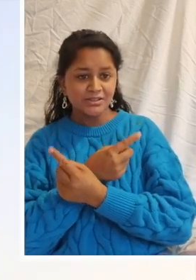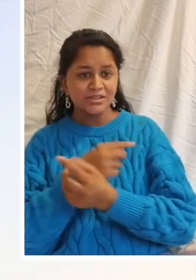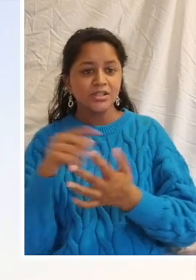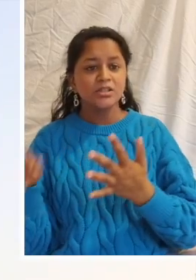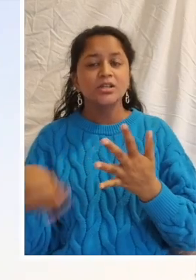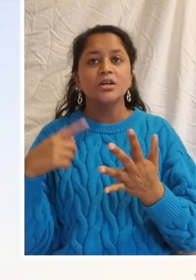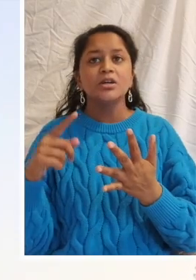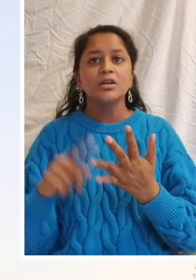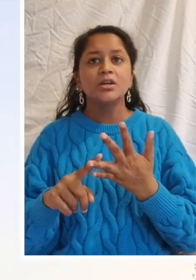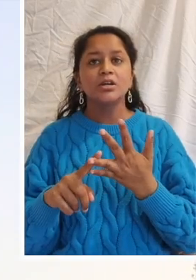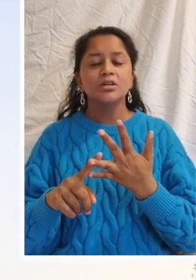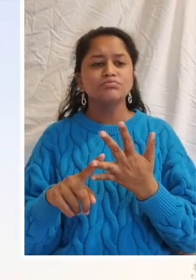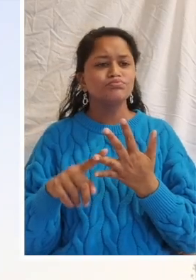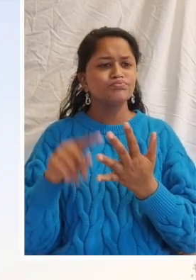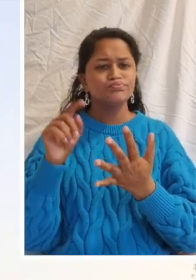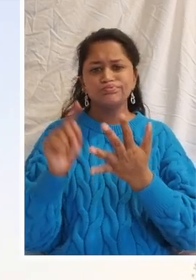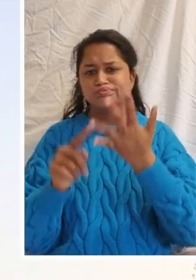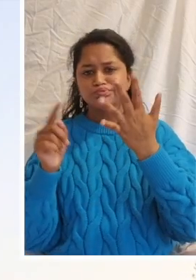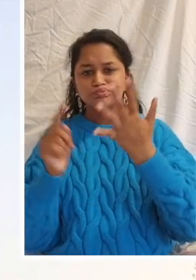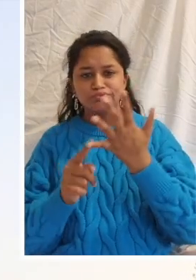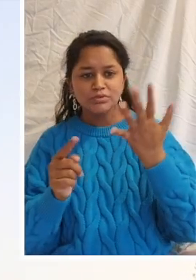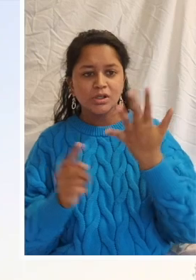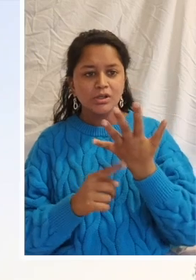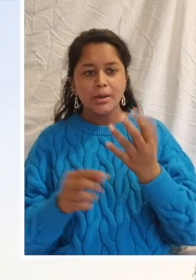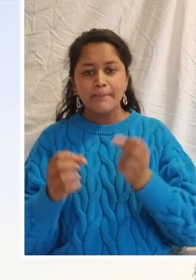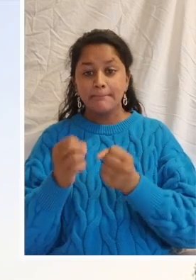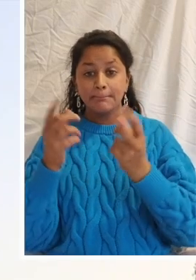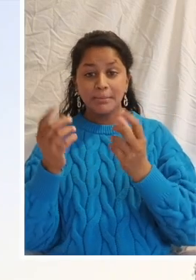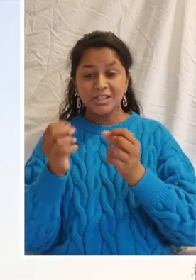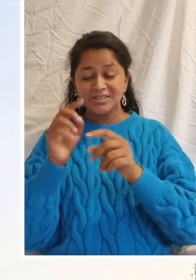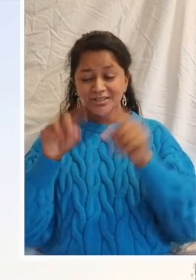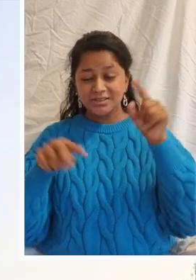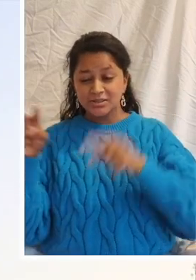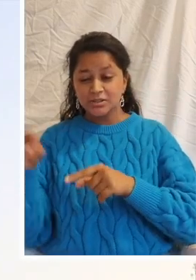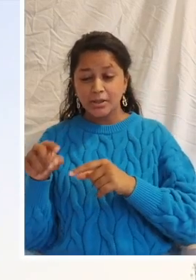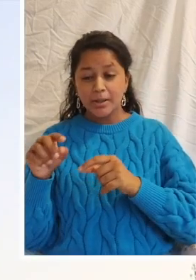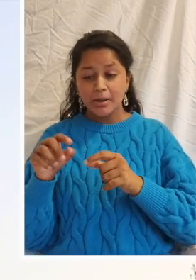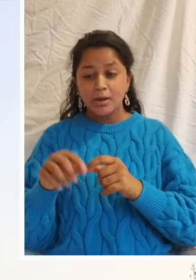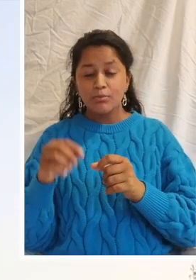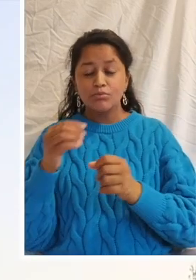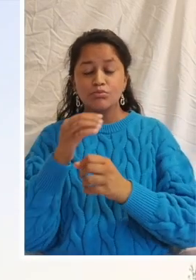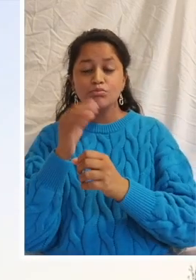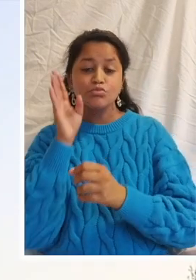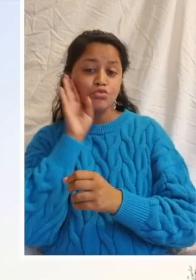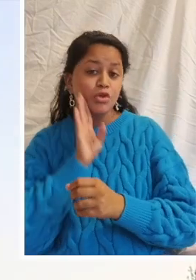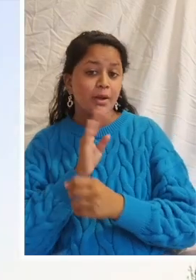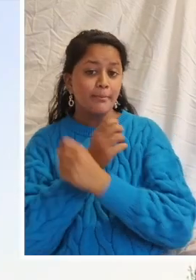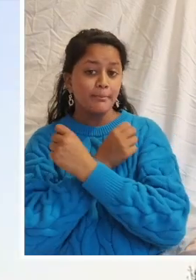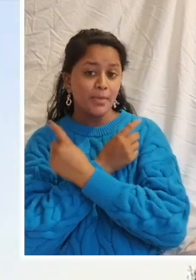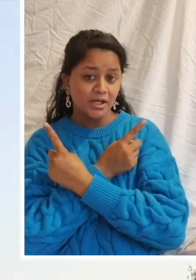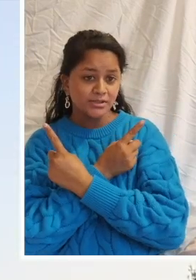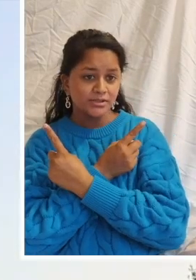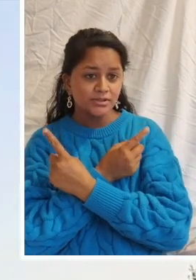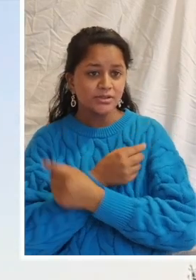Greater Antillean nectar bat. We have the big brown bat. We have a